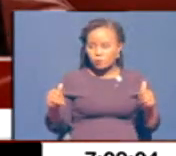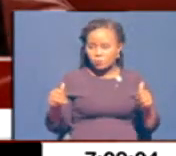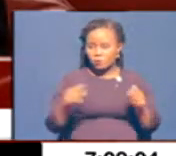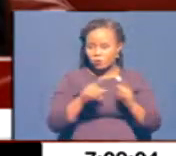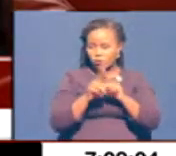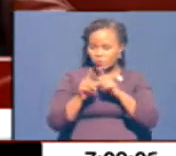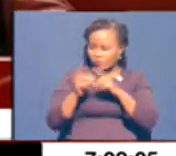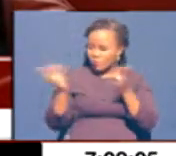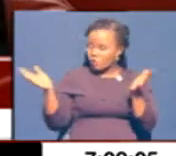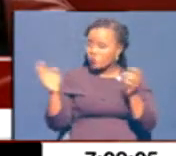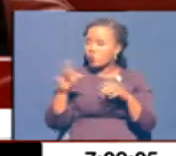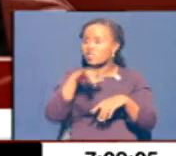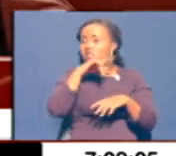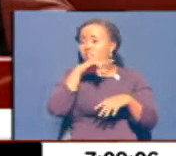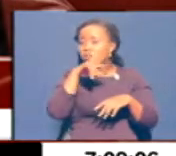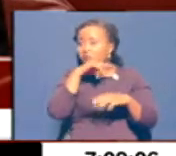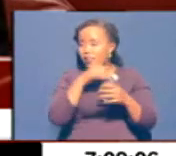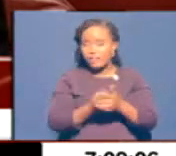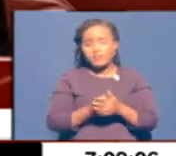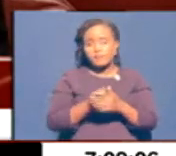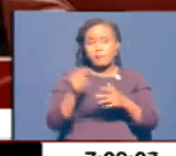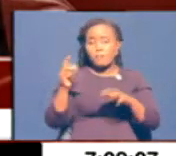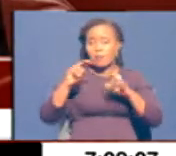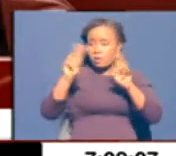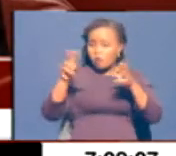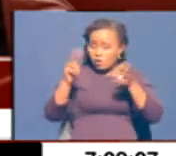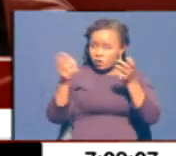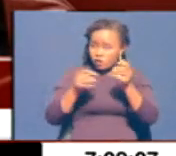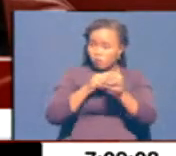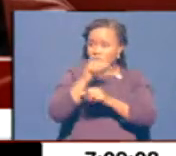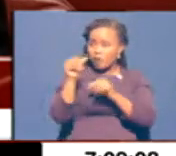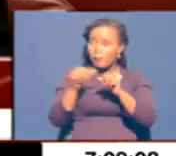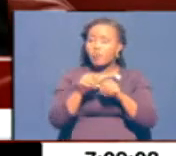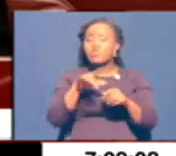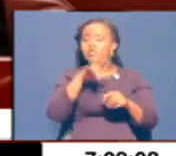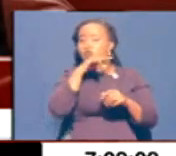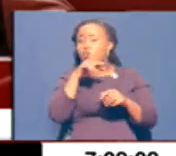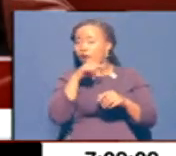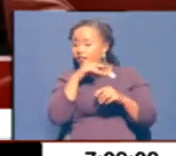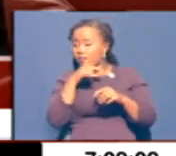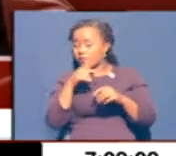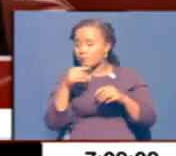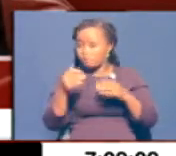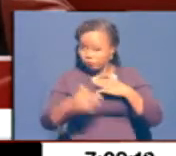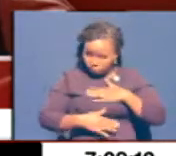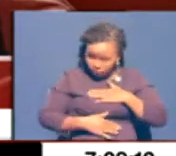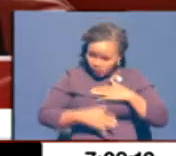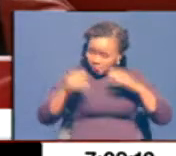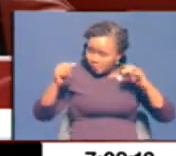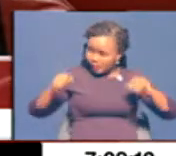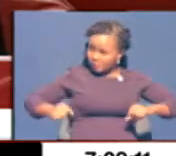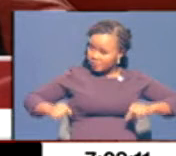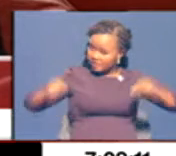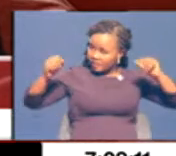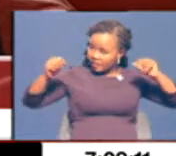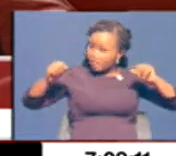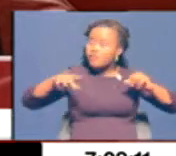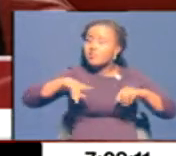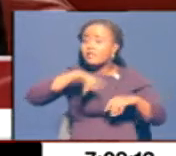in Uganda. When it comes to Uganda, Madam Chair, Uganda cannot be able